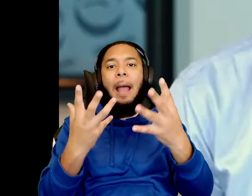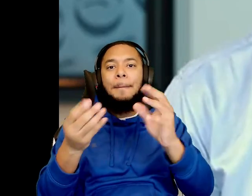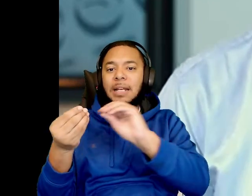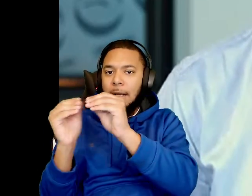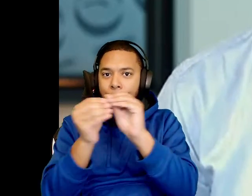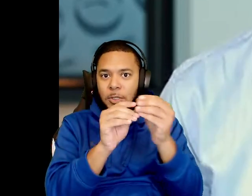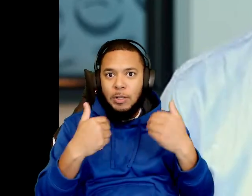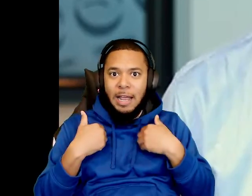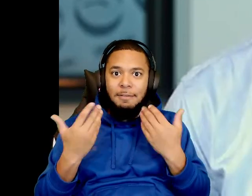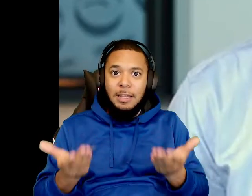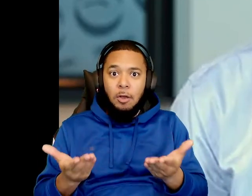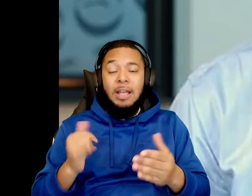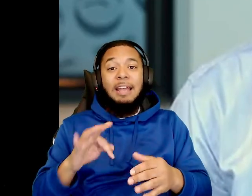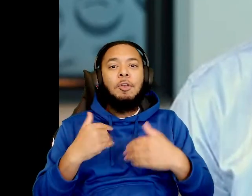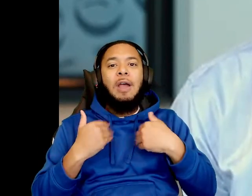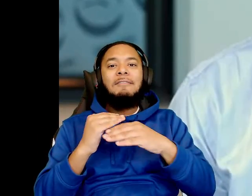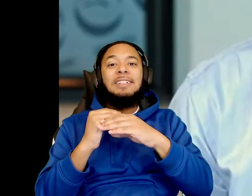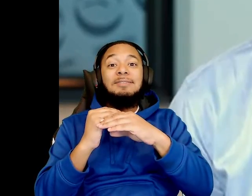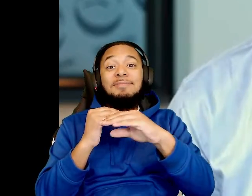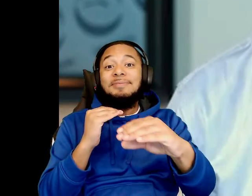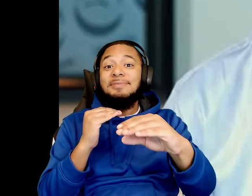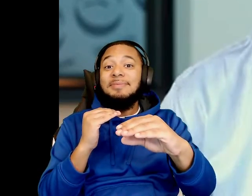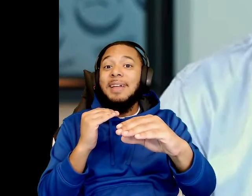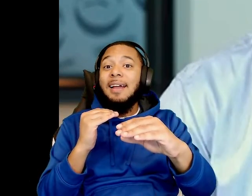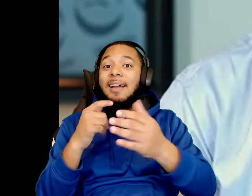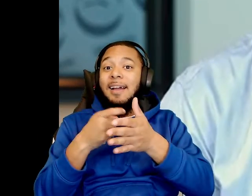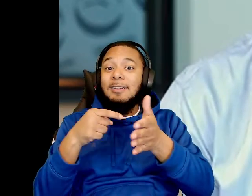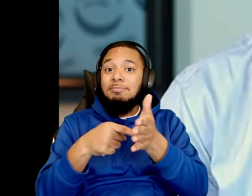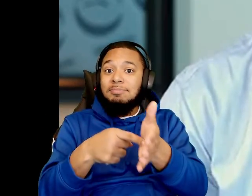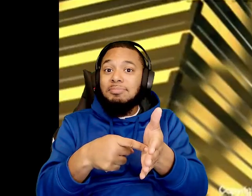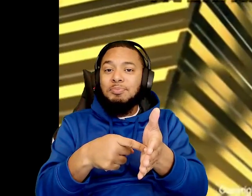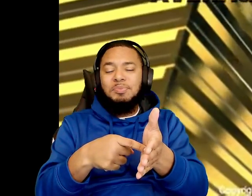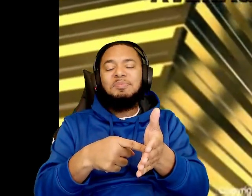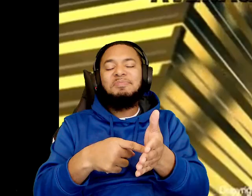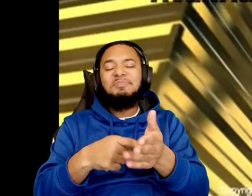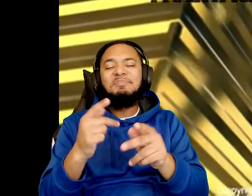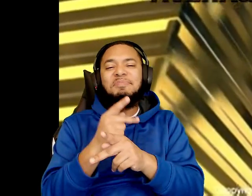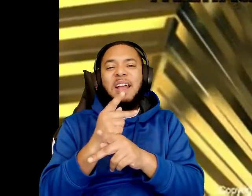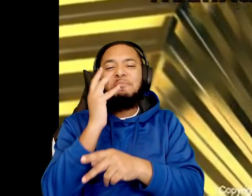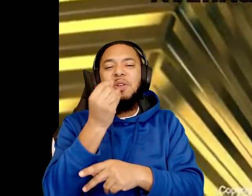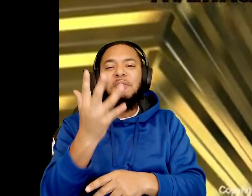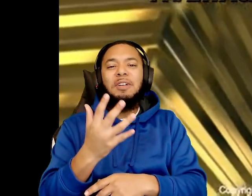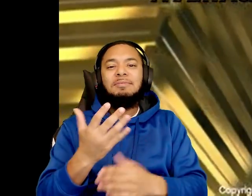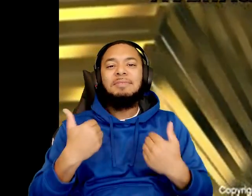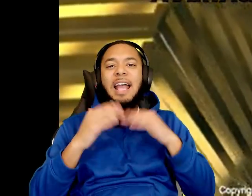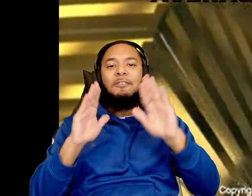expenditures, the math is especially beautiful. Have a great day.